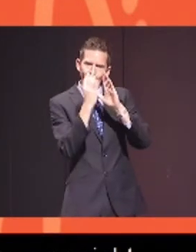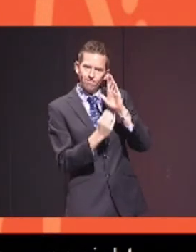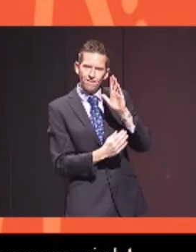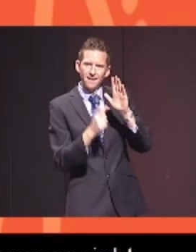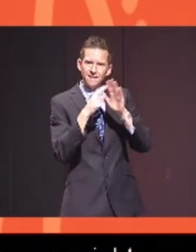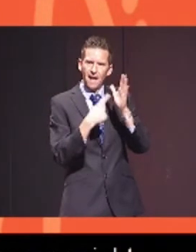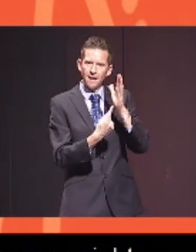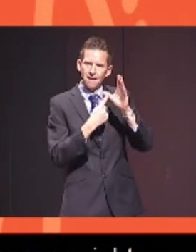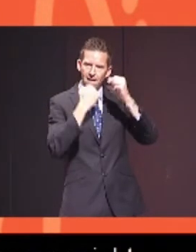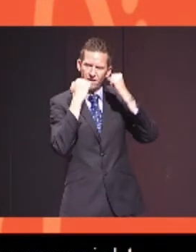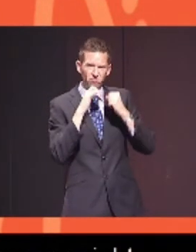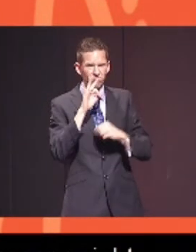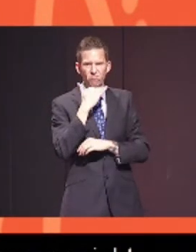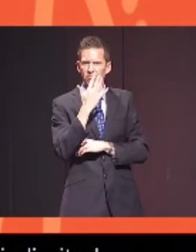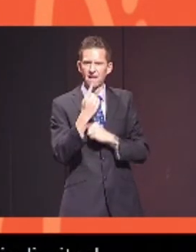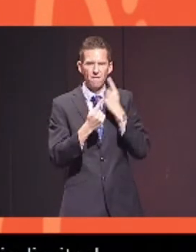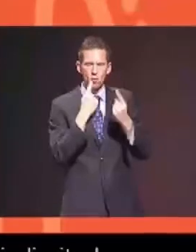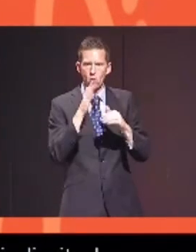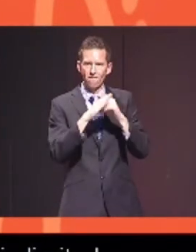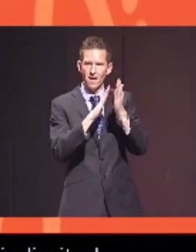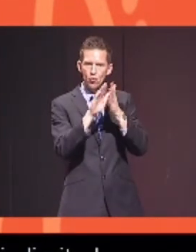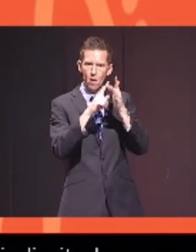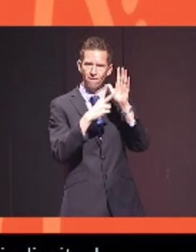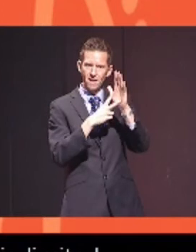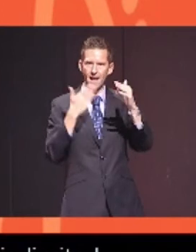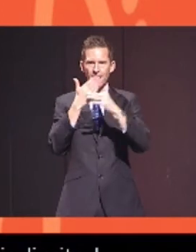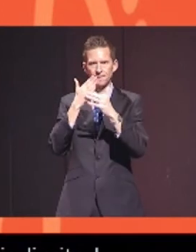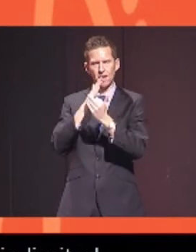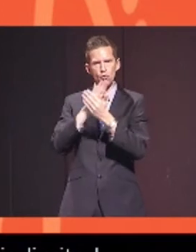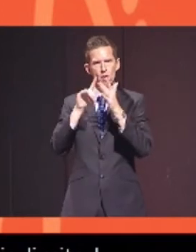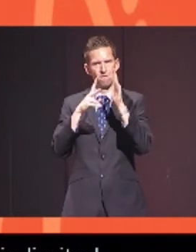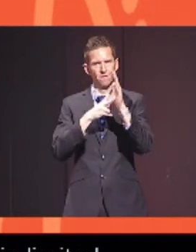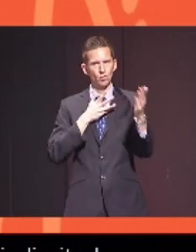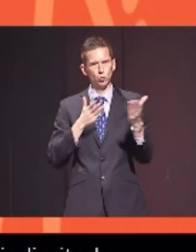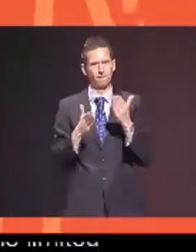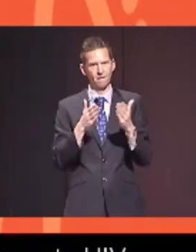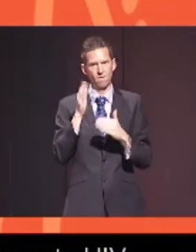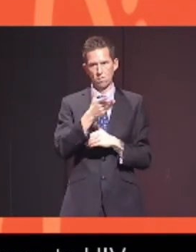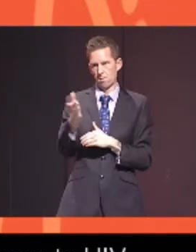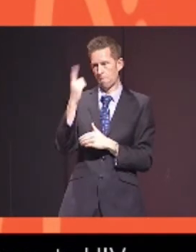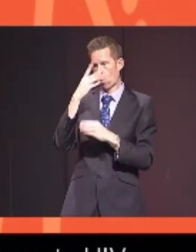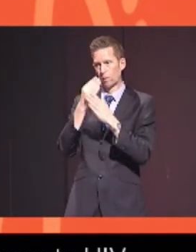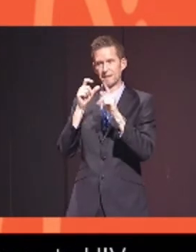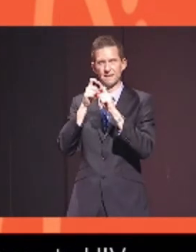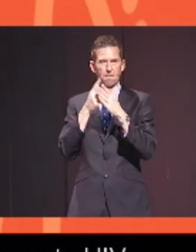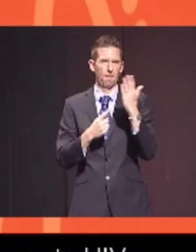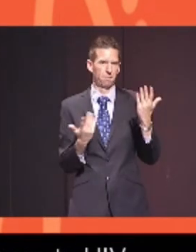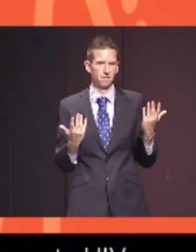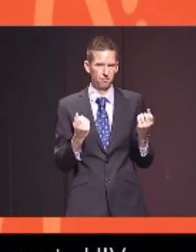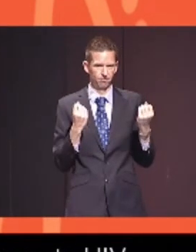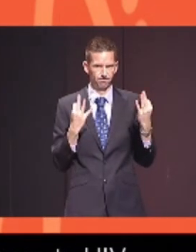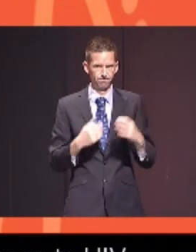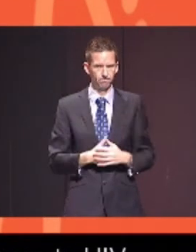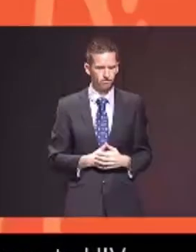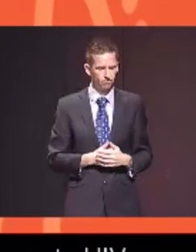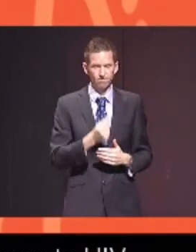is limited information on the prevalence of HIV and access to HIV services for persons with disabilities in general, and